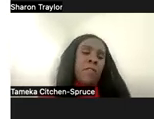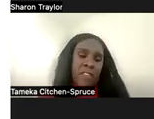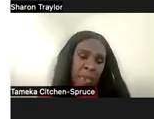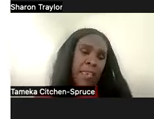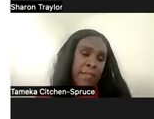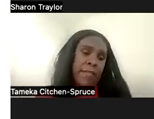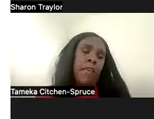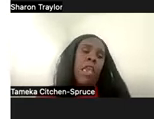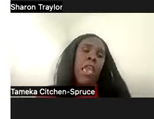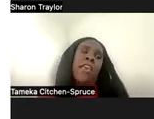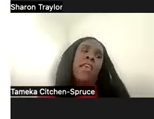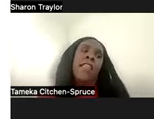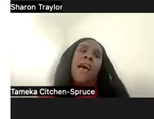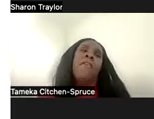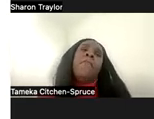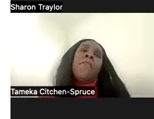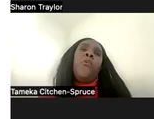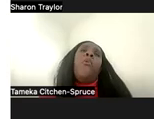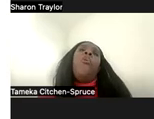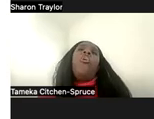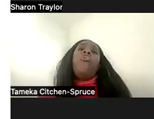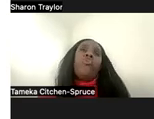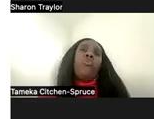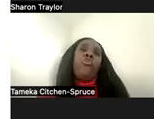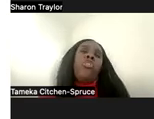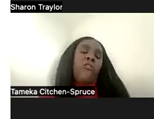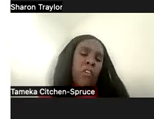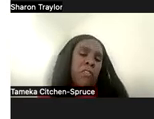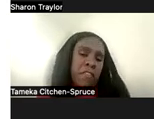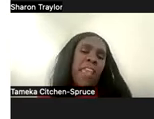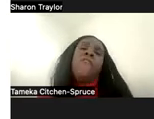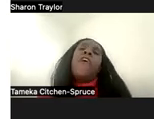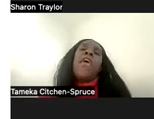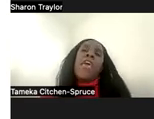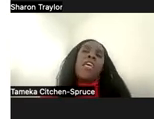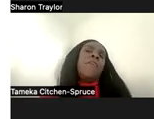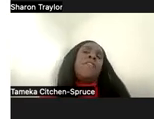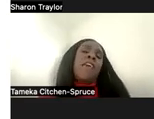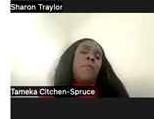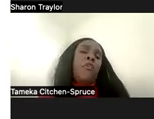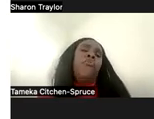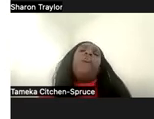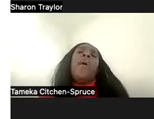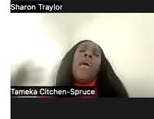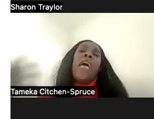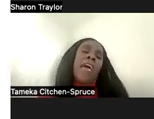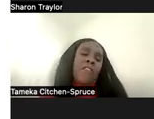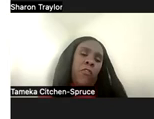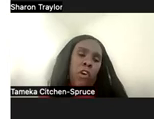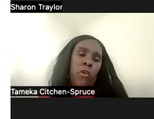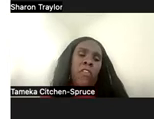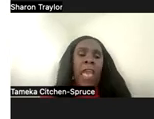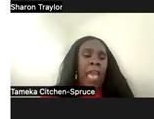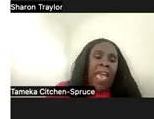access the space, and allowing people to, feel safe and being able to